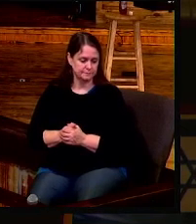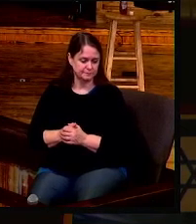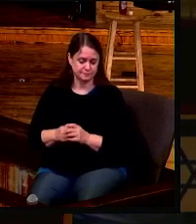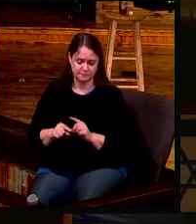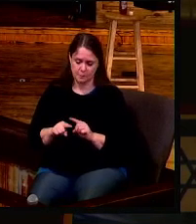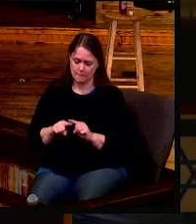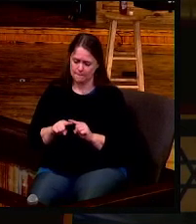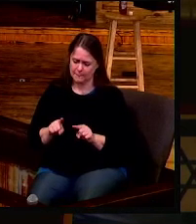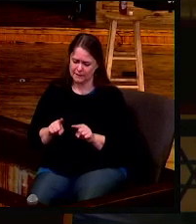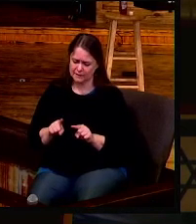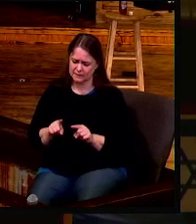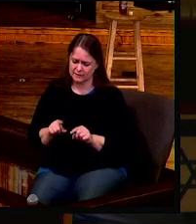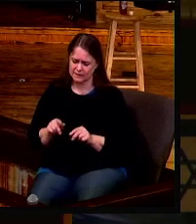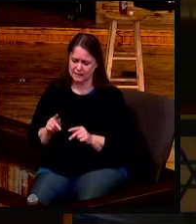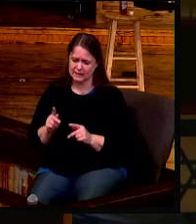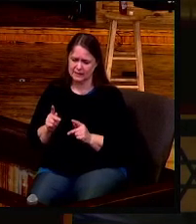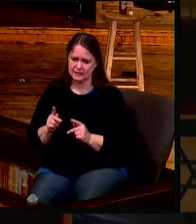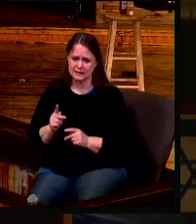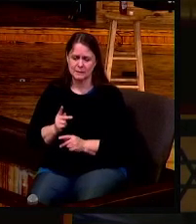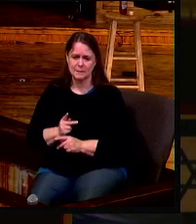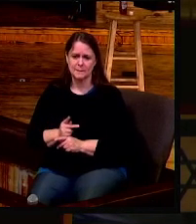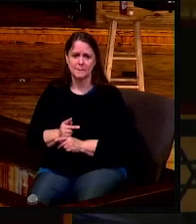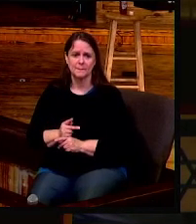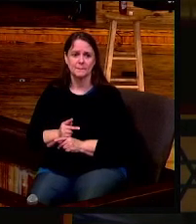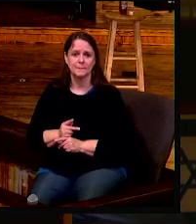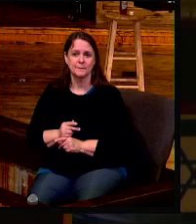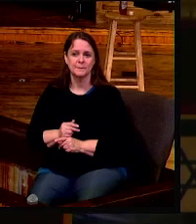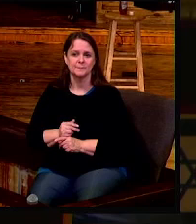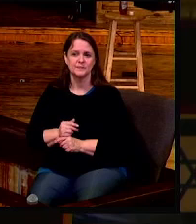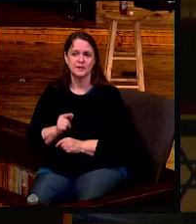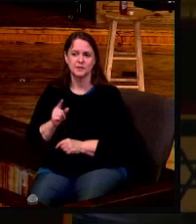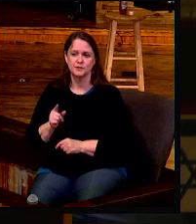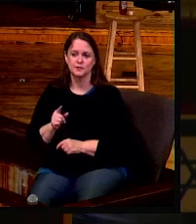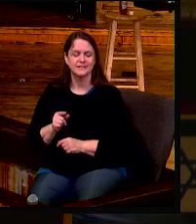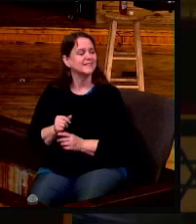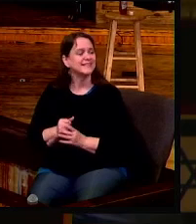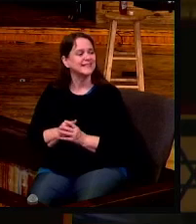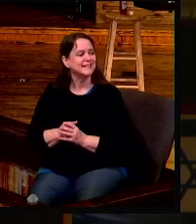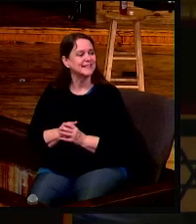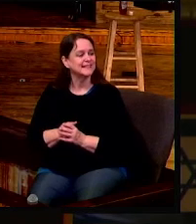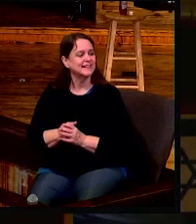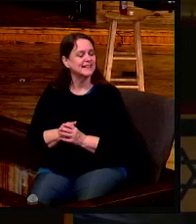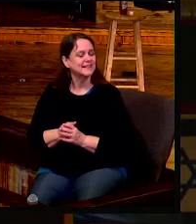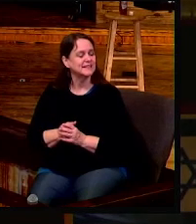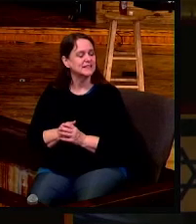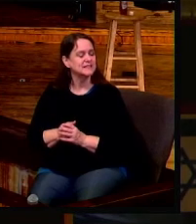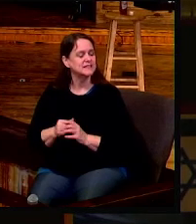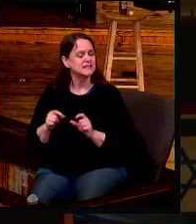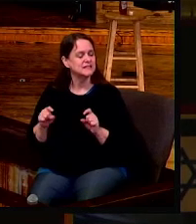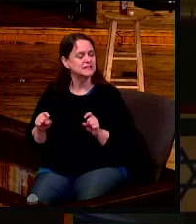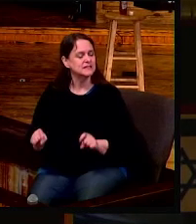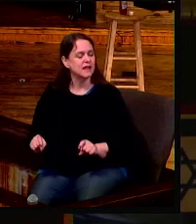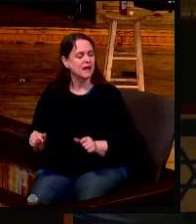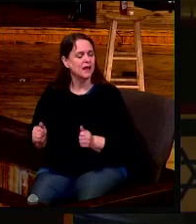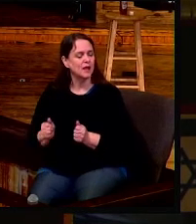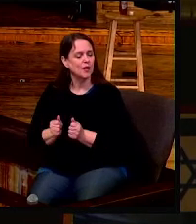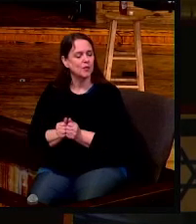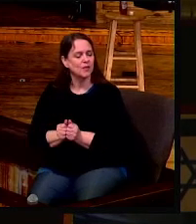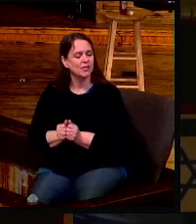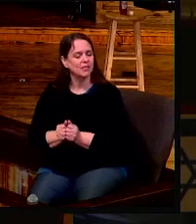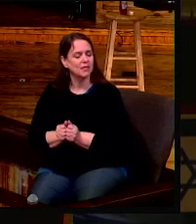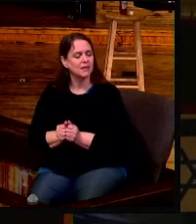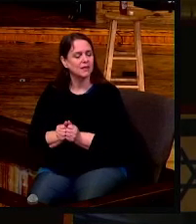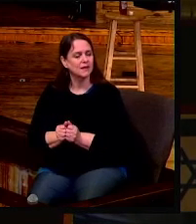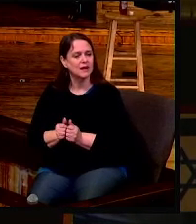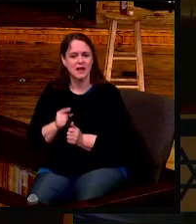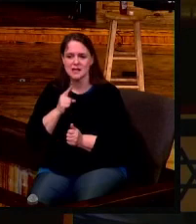mind our own business. If we would all learn to stick within our world and speak words